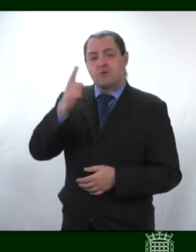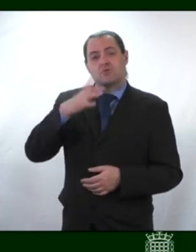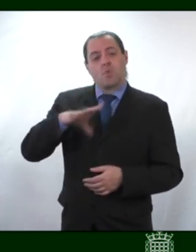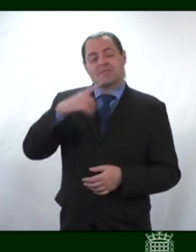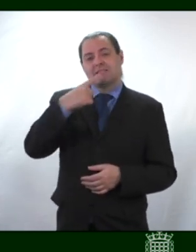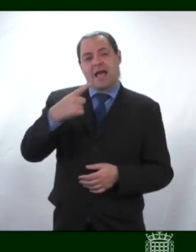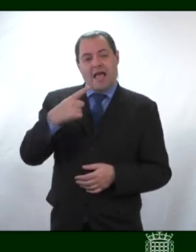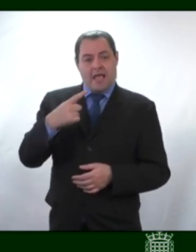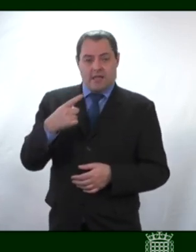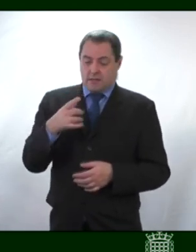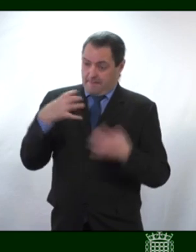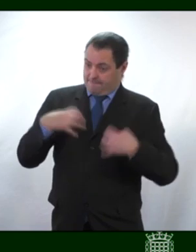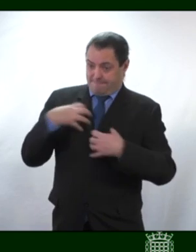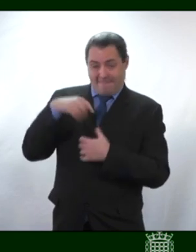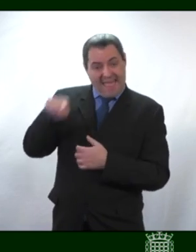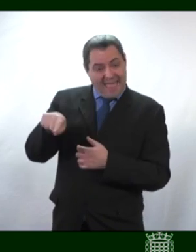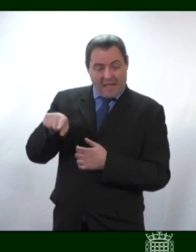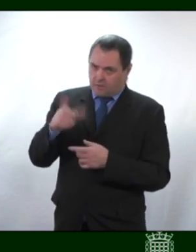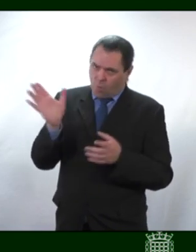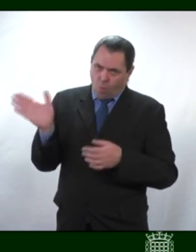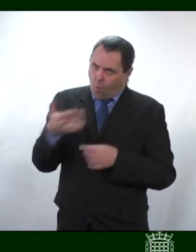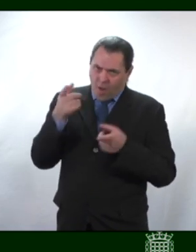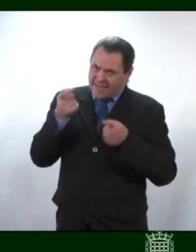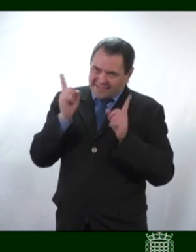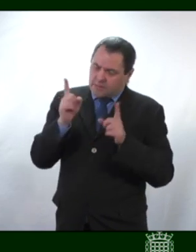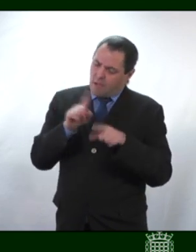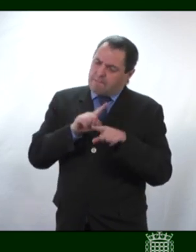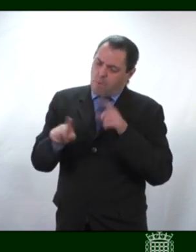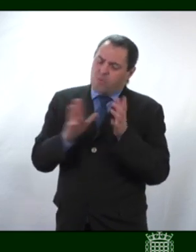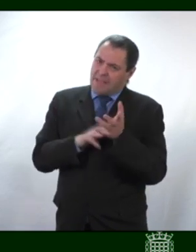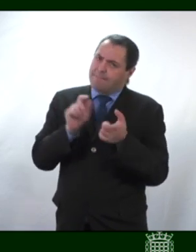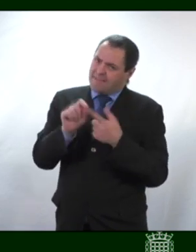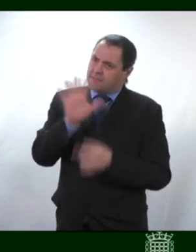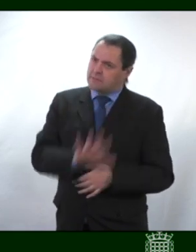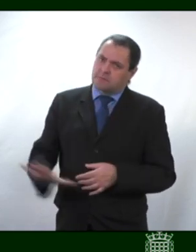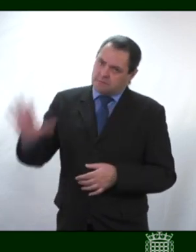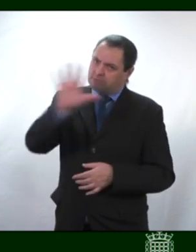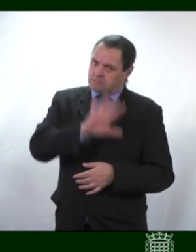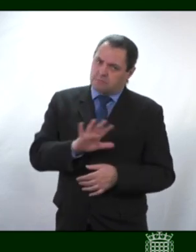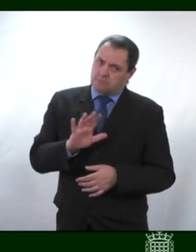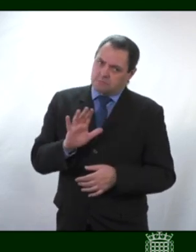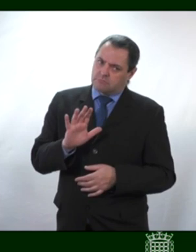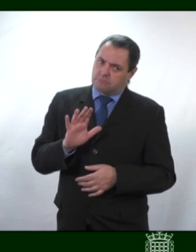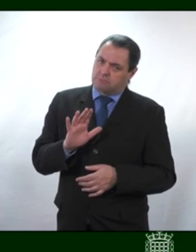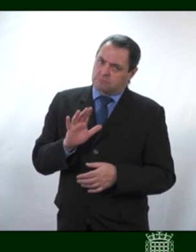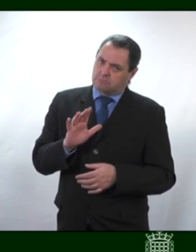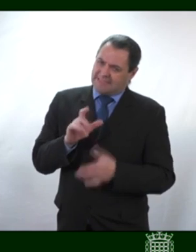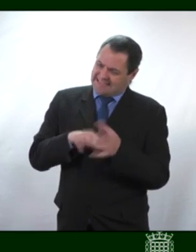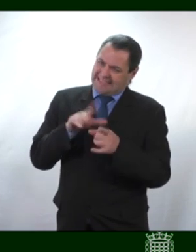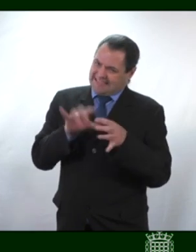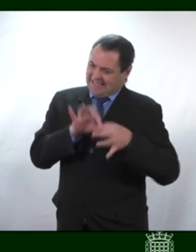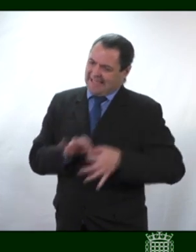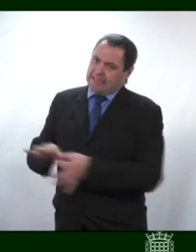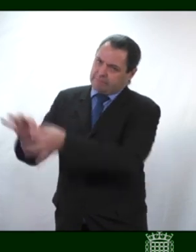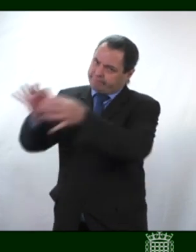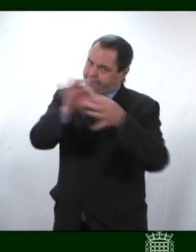wasn't just the Mayor, but it was all the leaders and most of the MPs across Greater Manchester. We are a city united